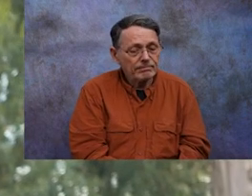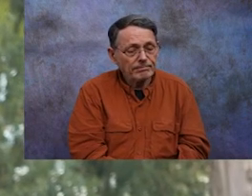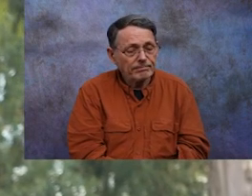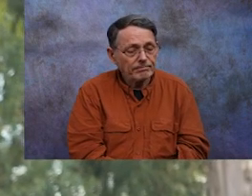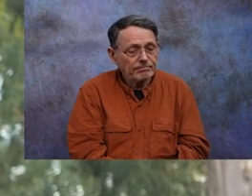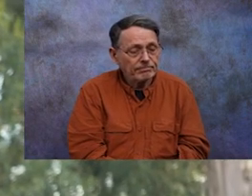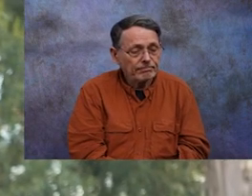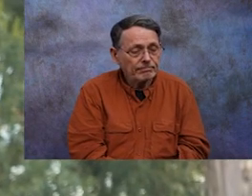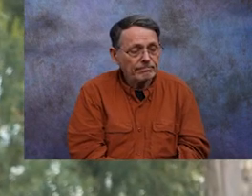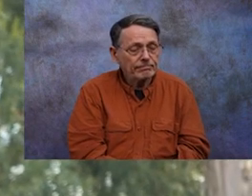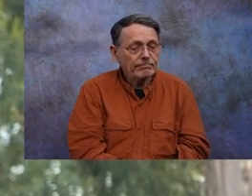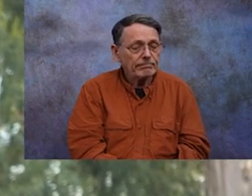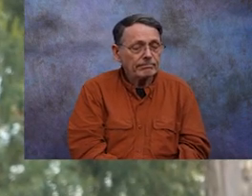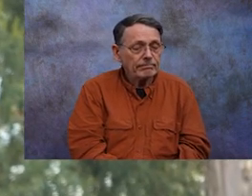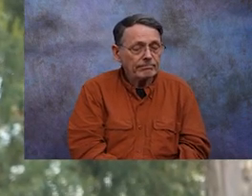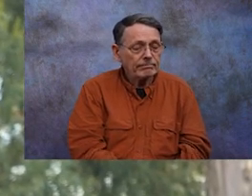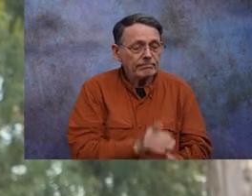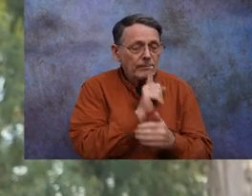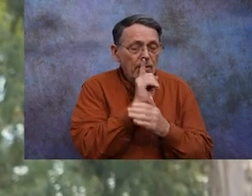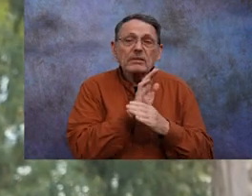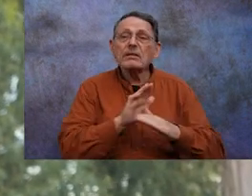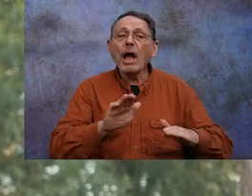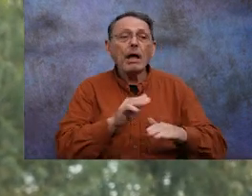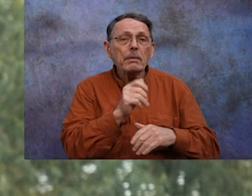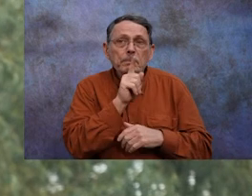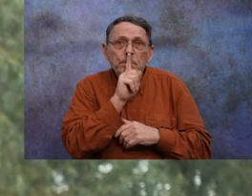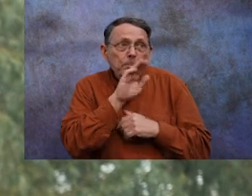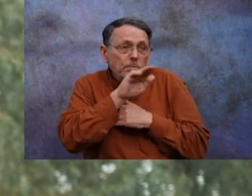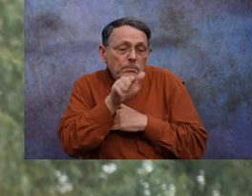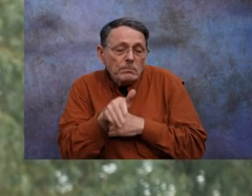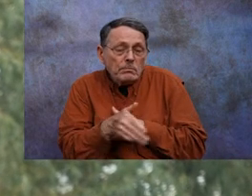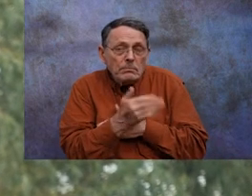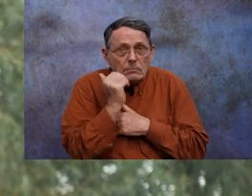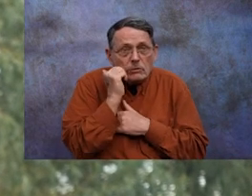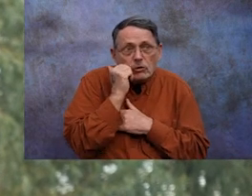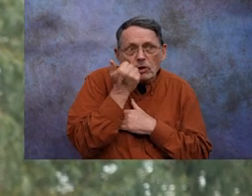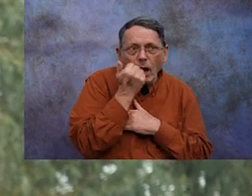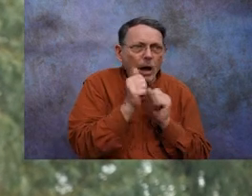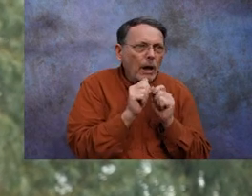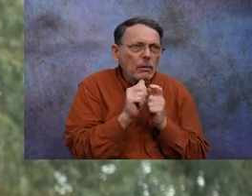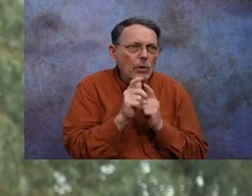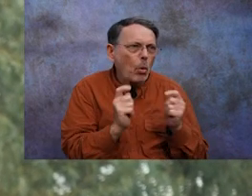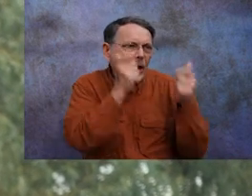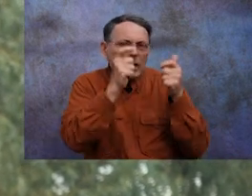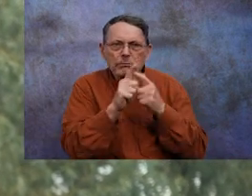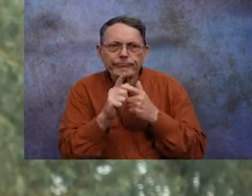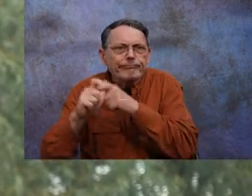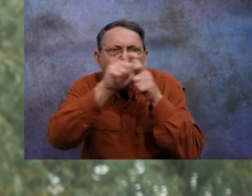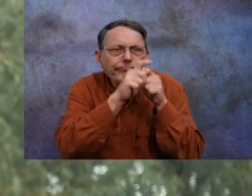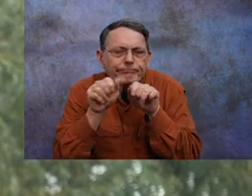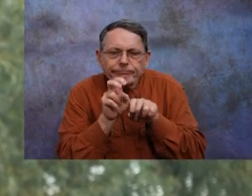mend. Silent, nocturnal, shy, agile, quick,